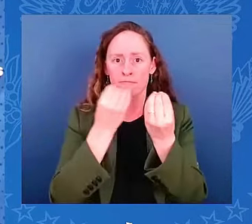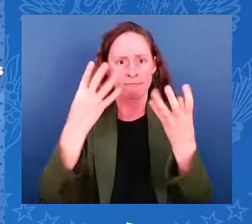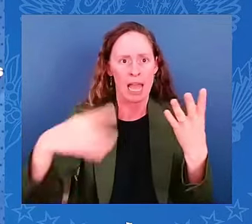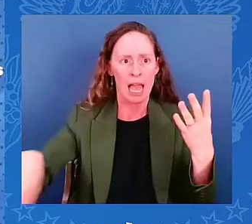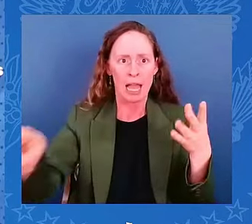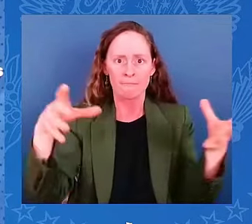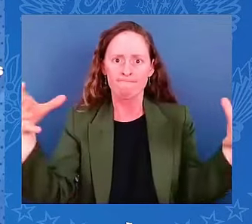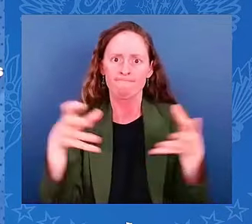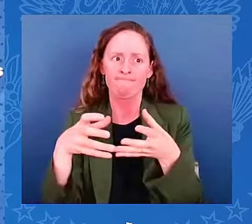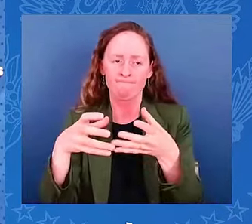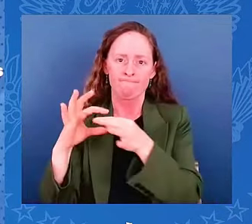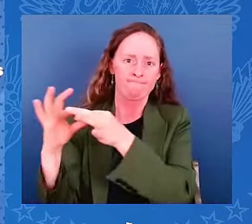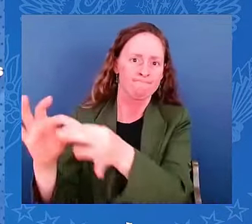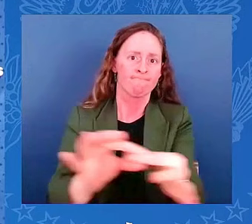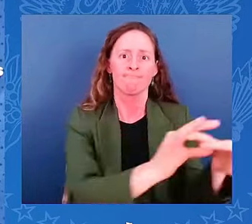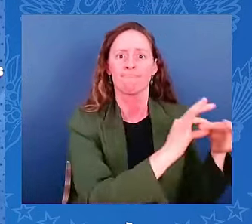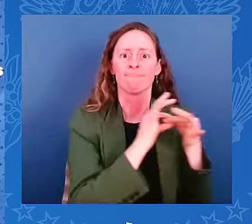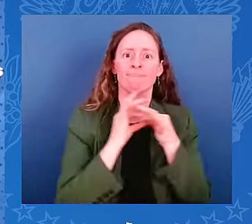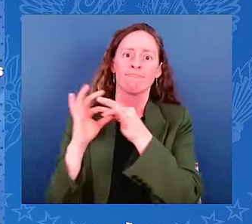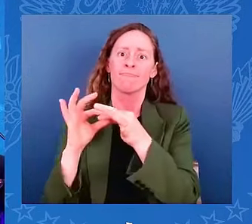and God.